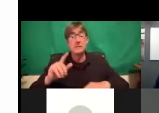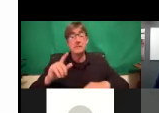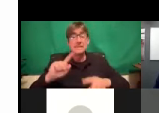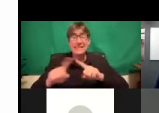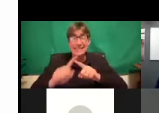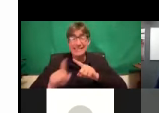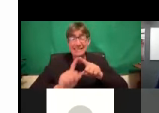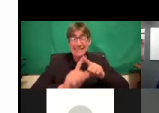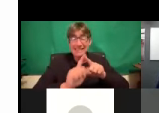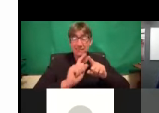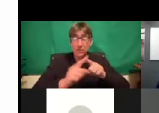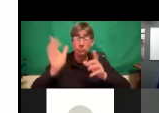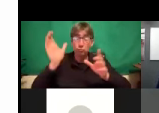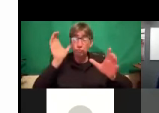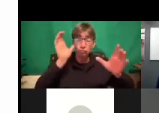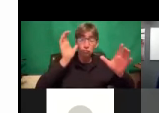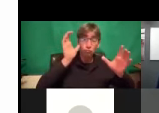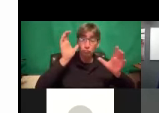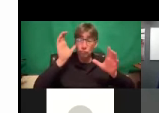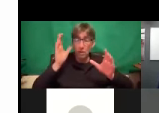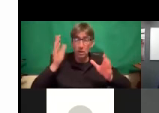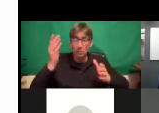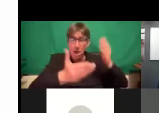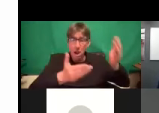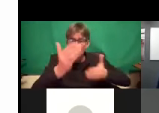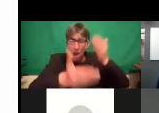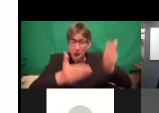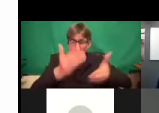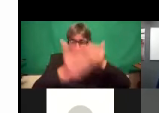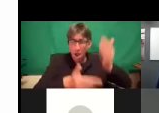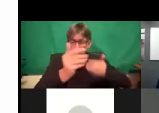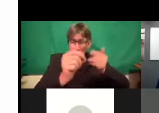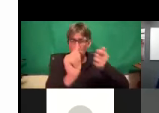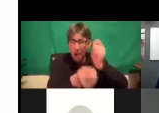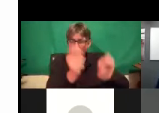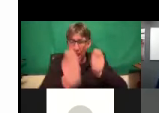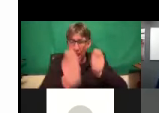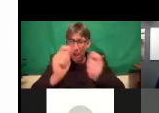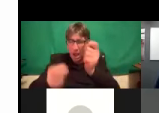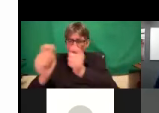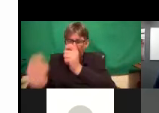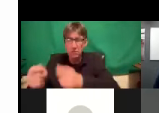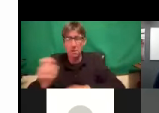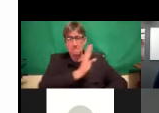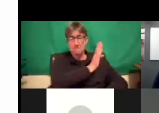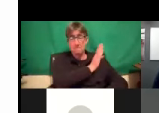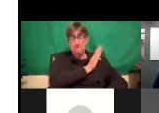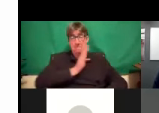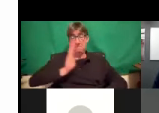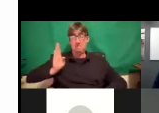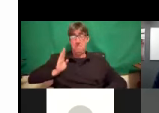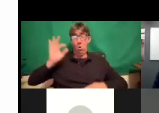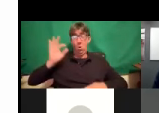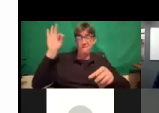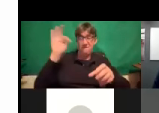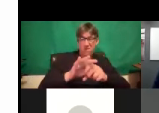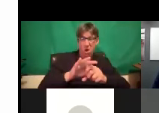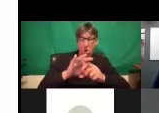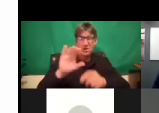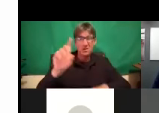to our Fiscal Management and Control Board, who voted on it in mid-December. Since that vote, we have received